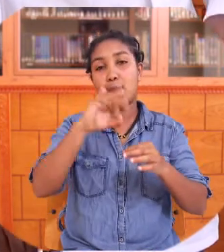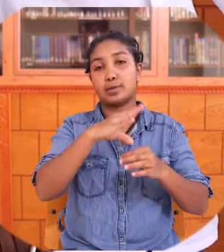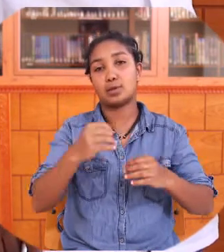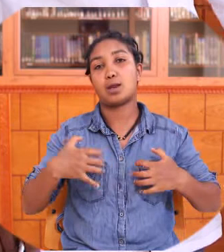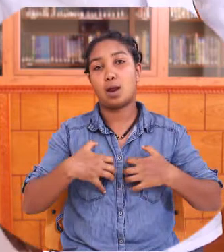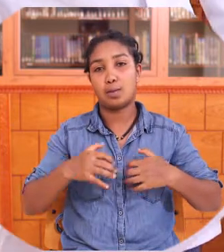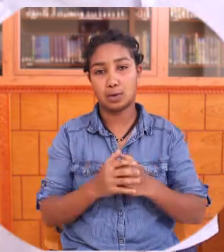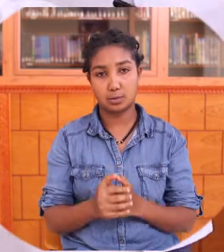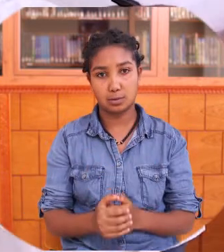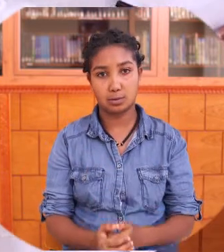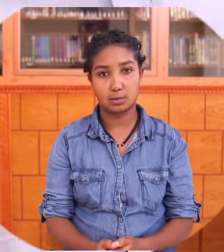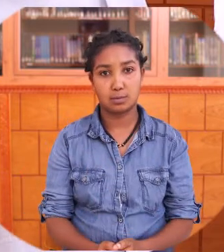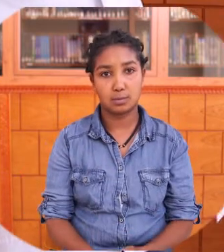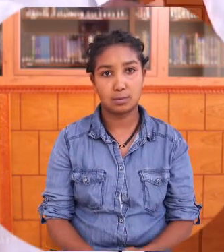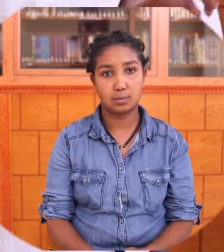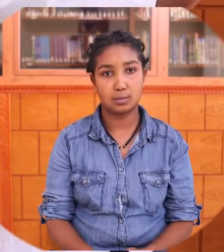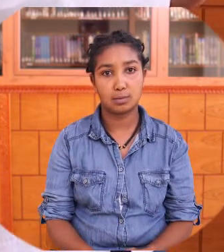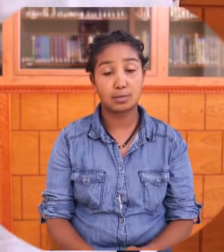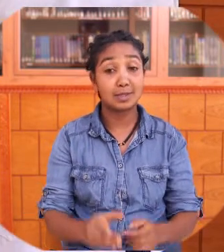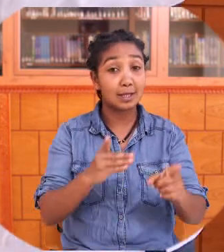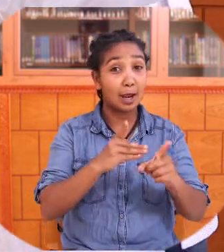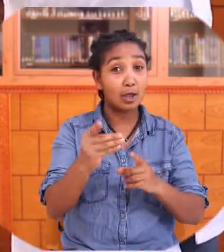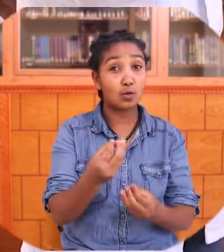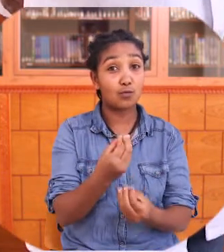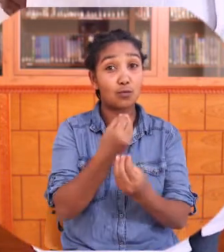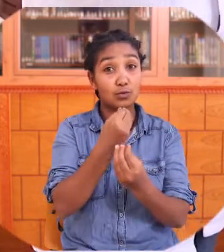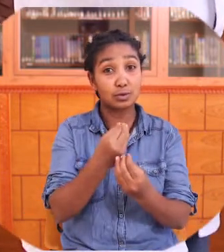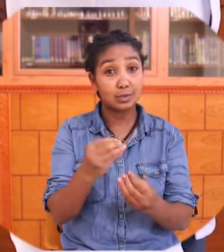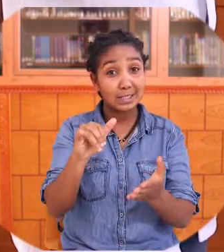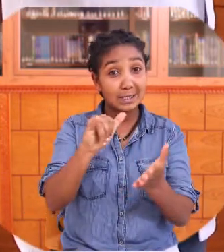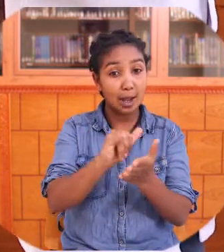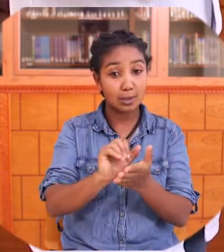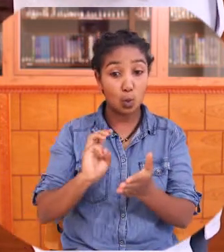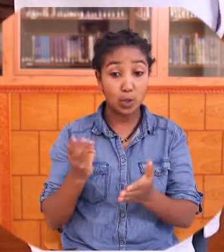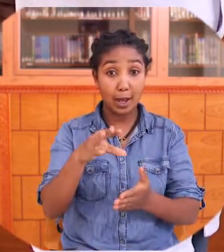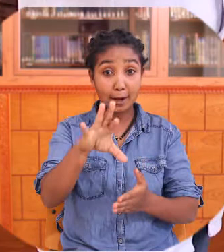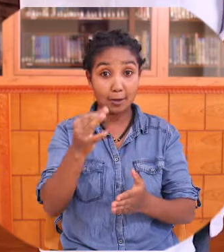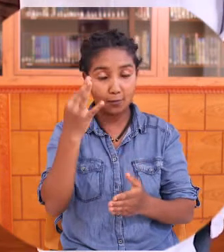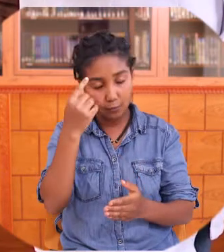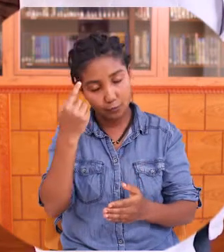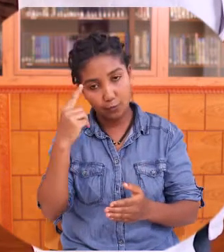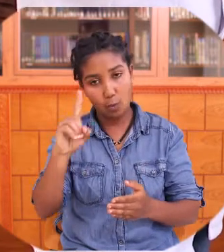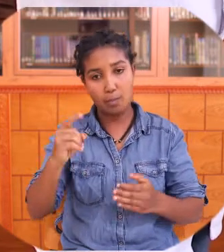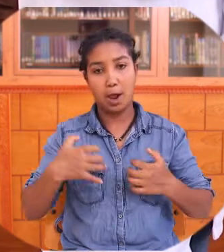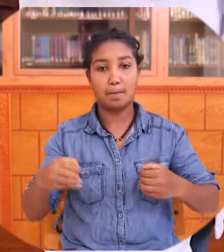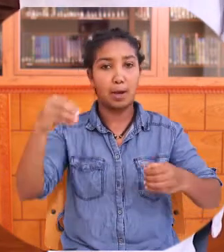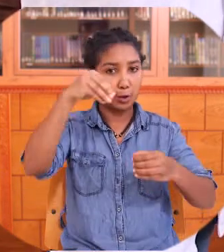animals. The direct food that we can get from animals include